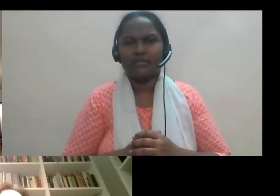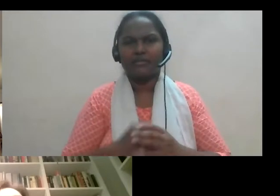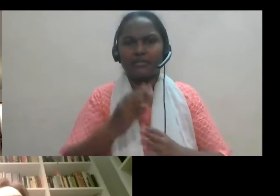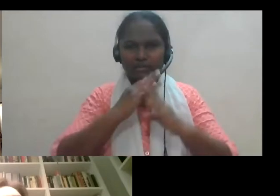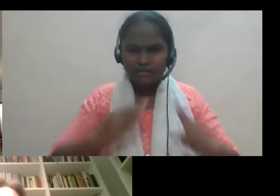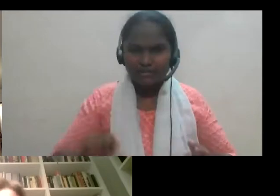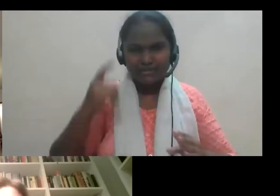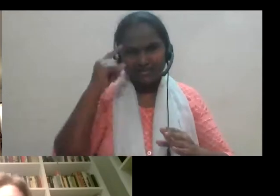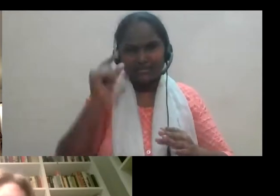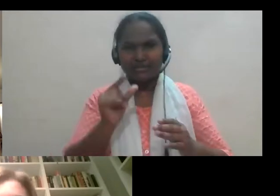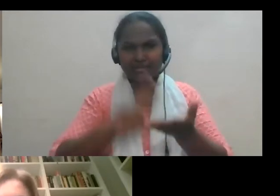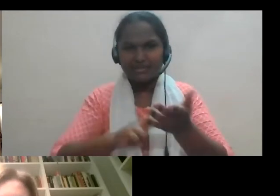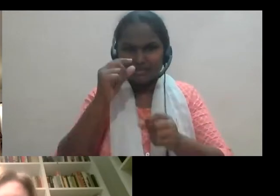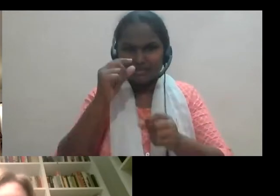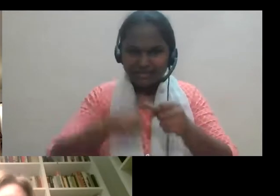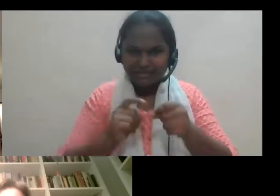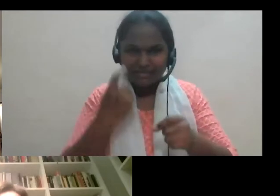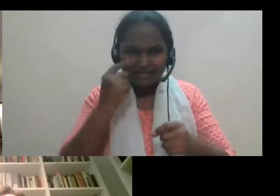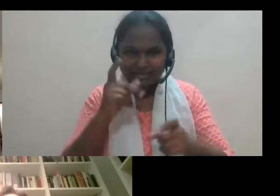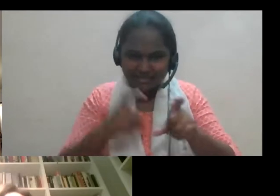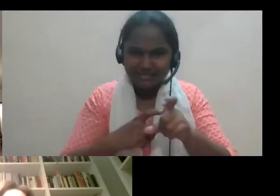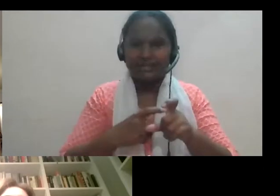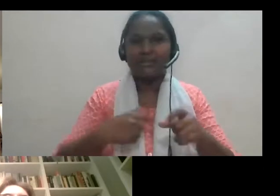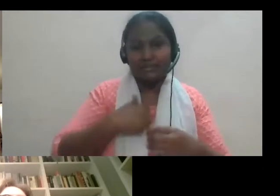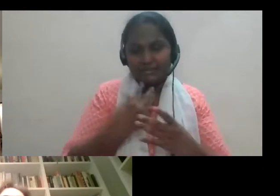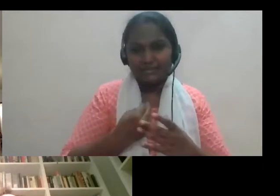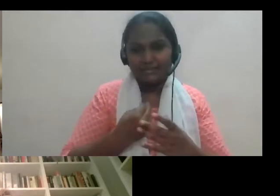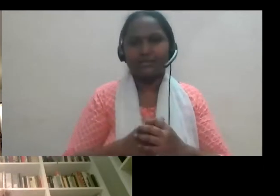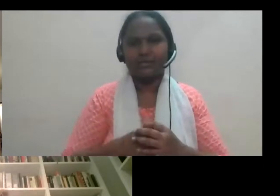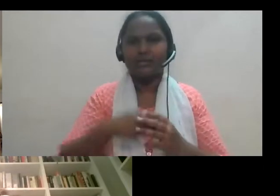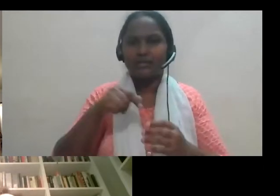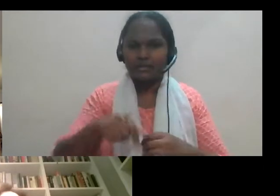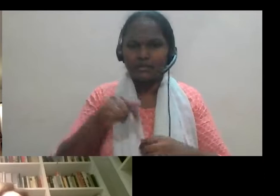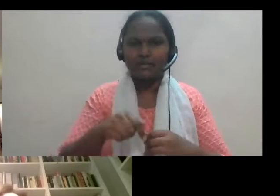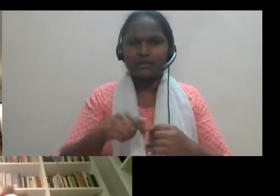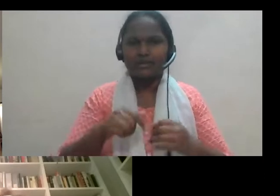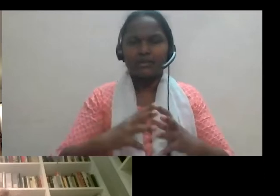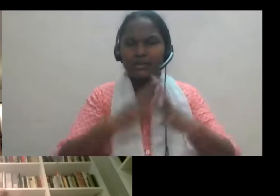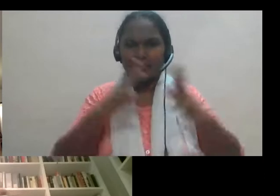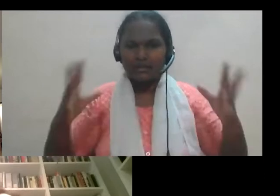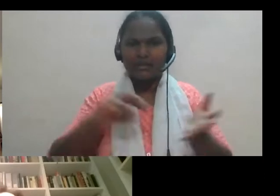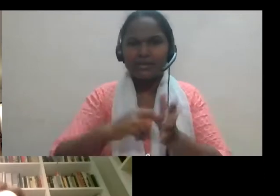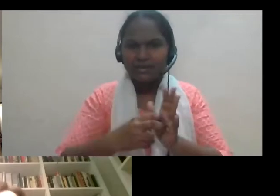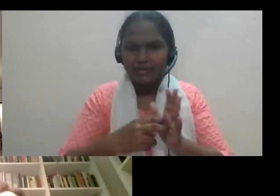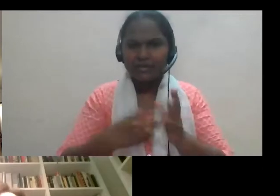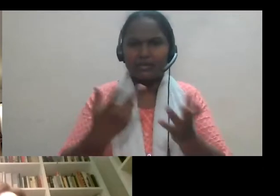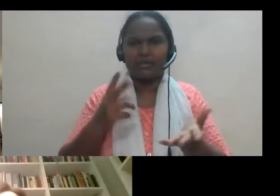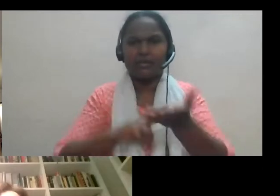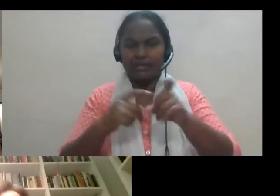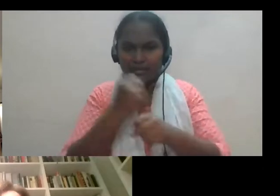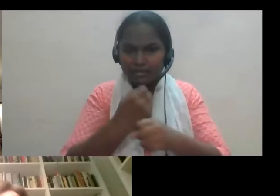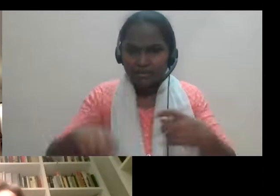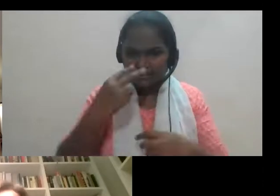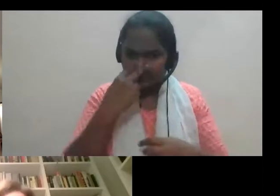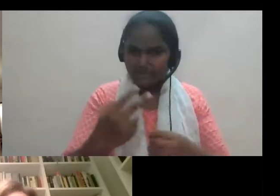is quite unique, I like to think, of course. Because it is massive. I mean, it is an enormous cultural